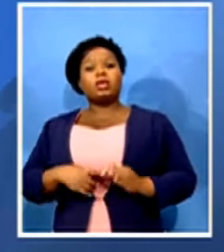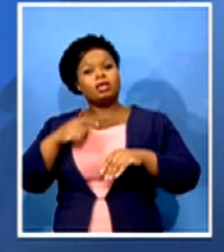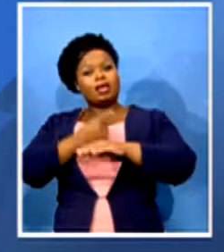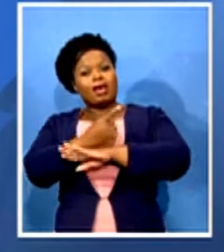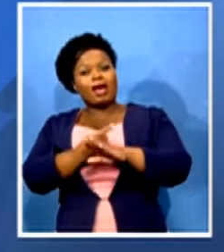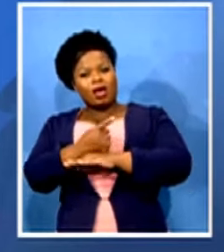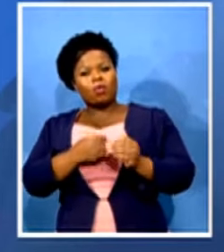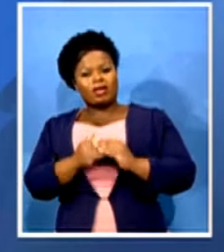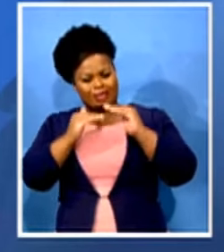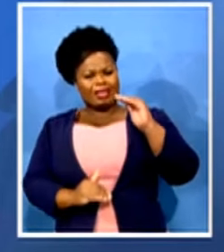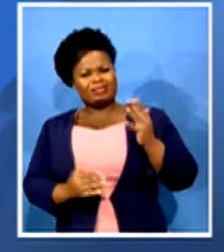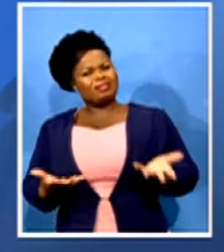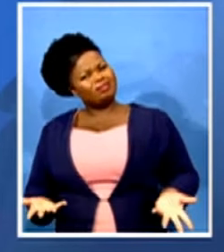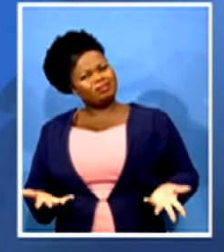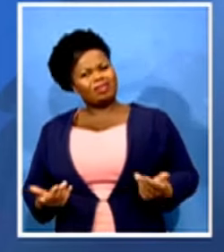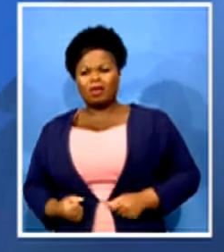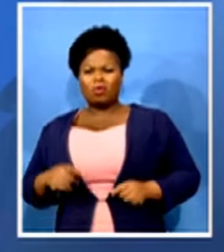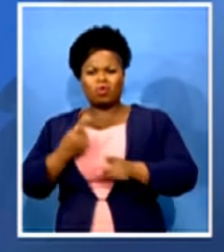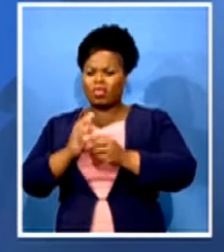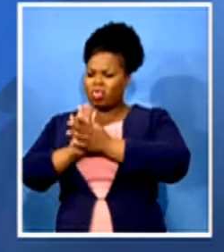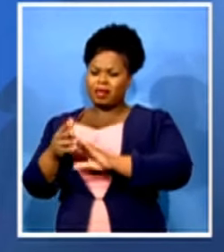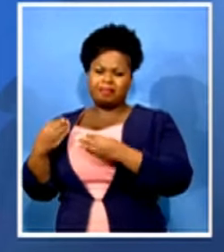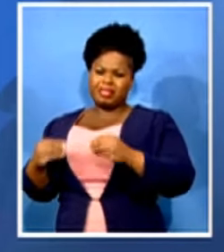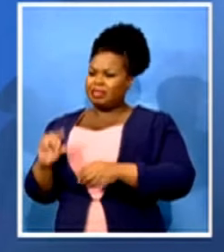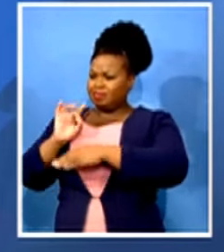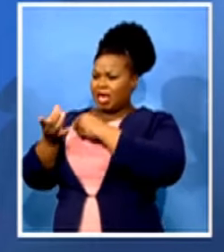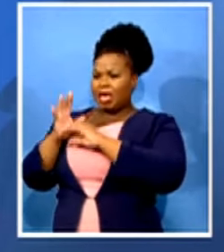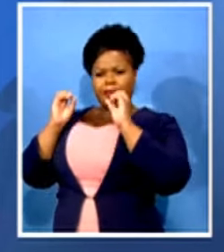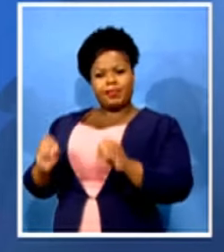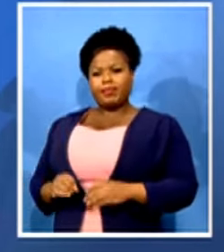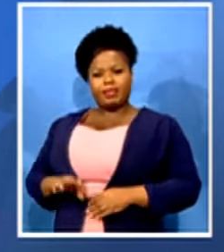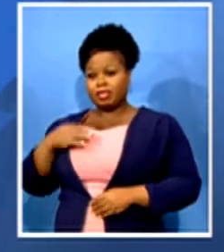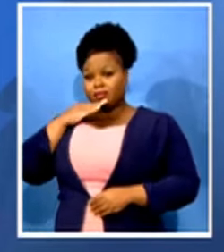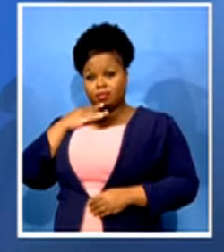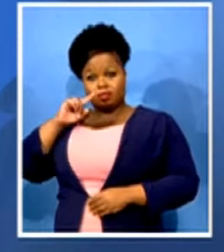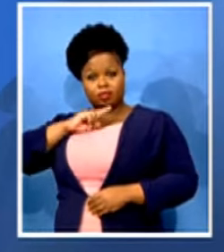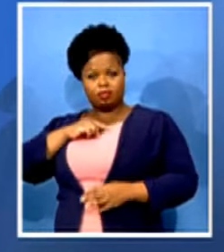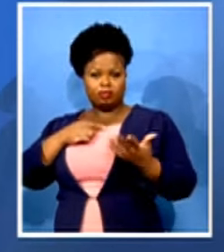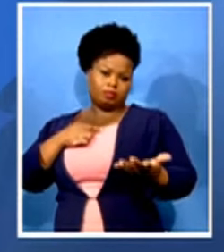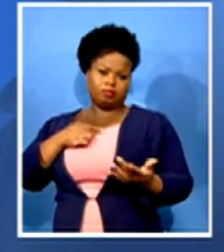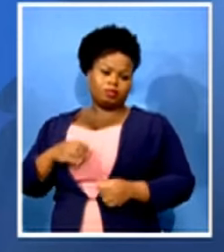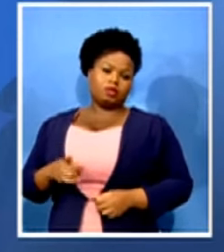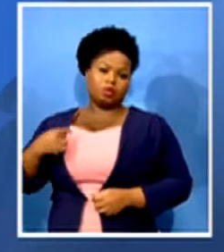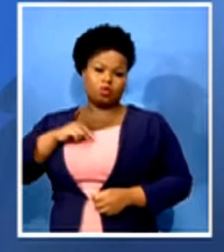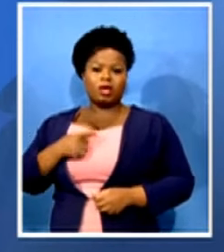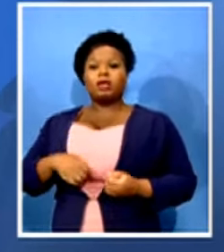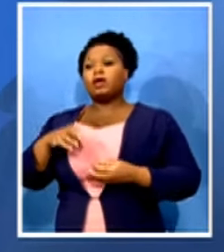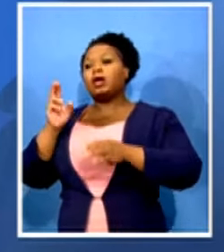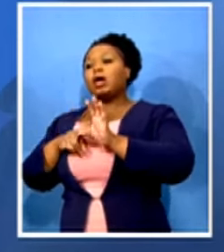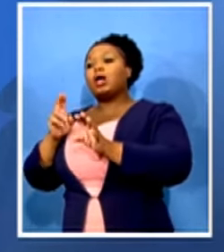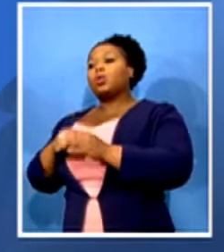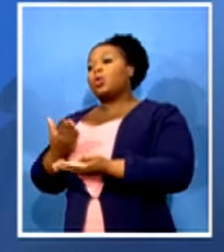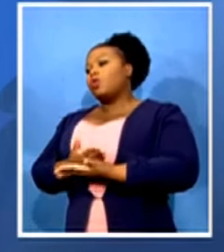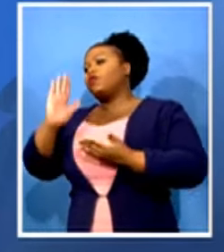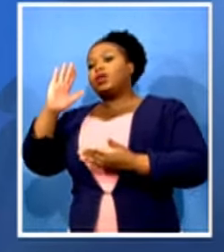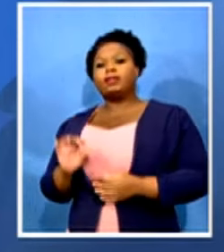without proper consultation. Not one person sat down and said, if we take alcohol away, what is the relativity of profitability of